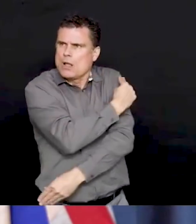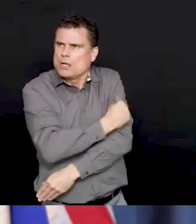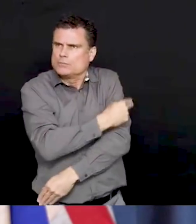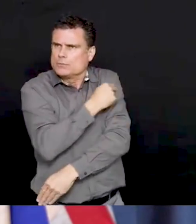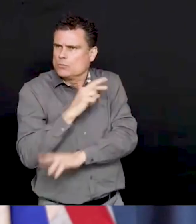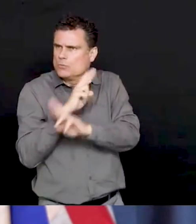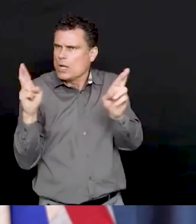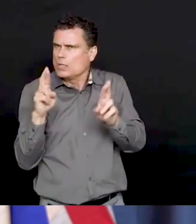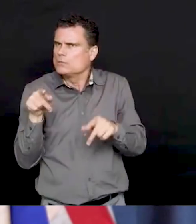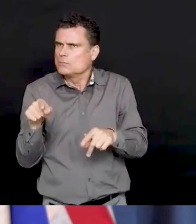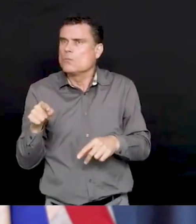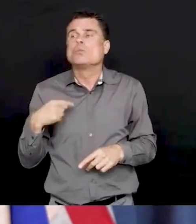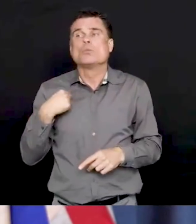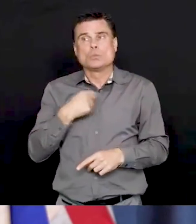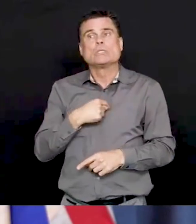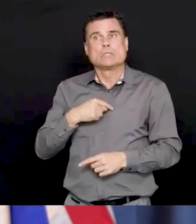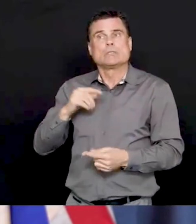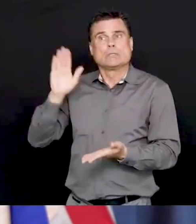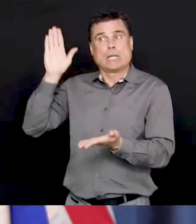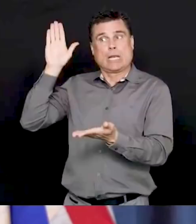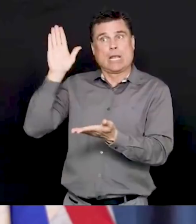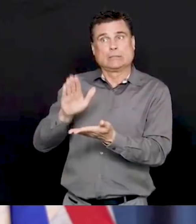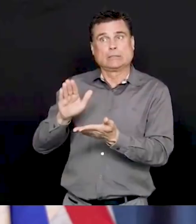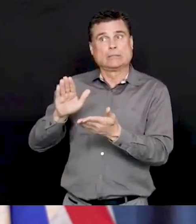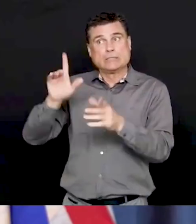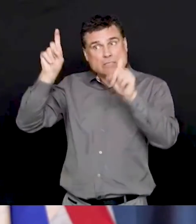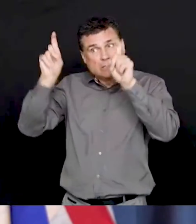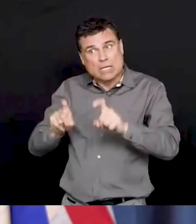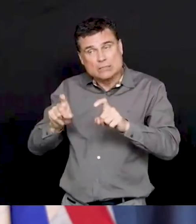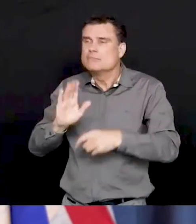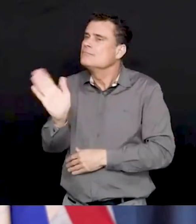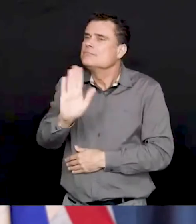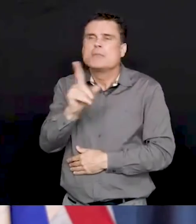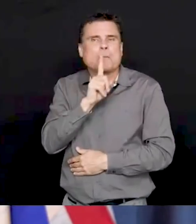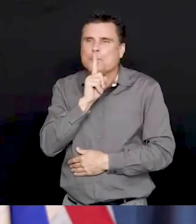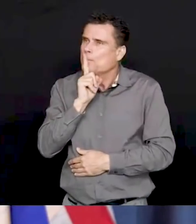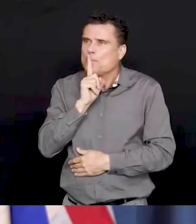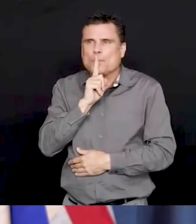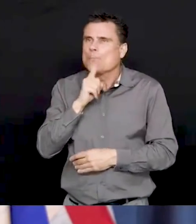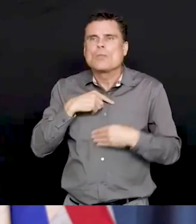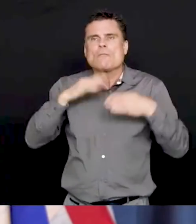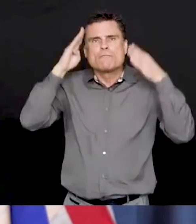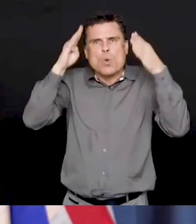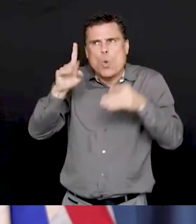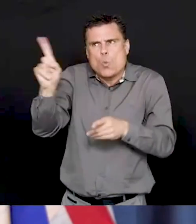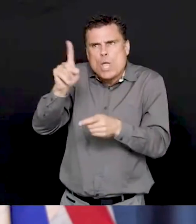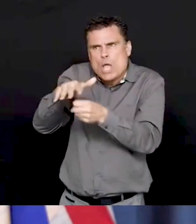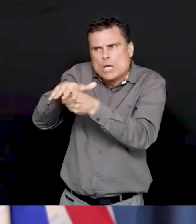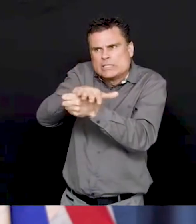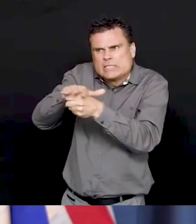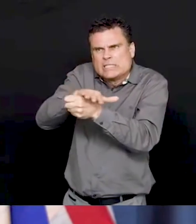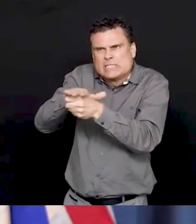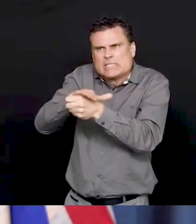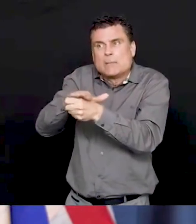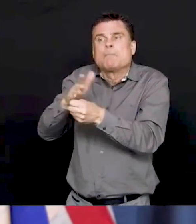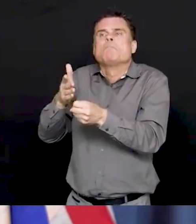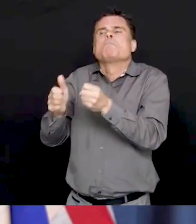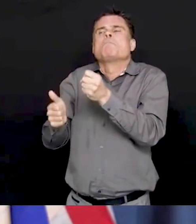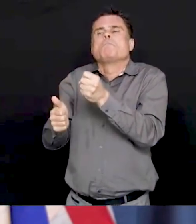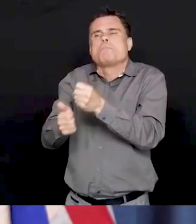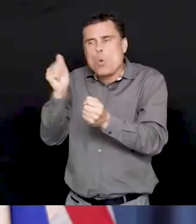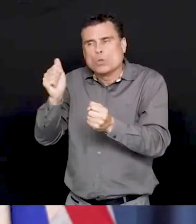the testing on the people who are most likely to need the health care services. And we are still maintaining